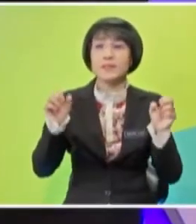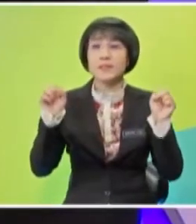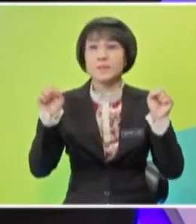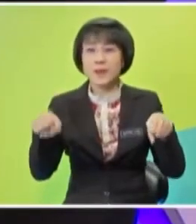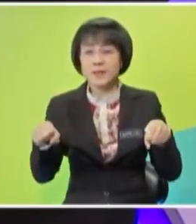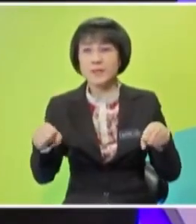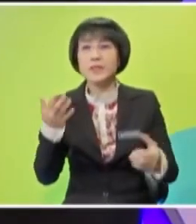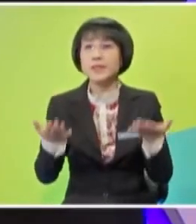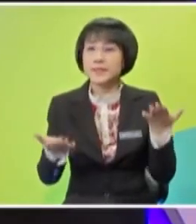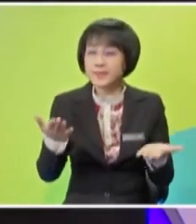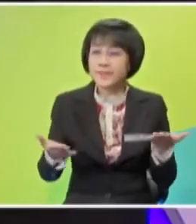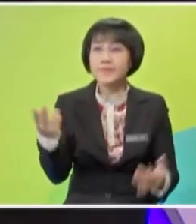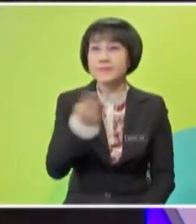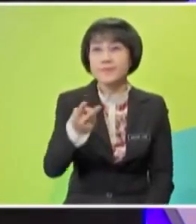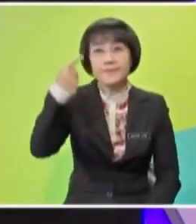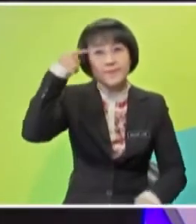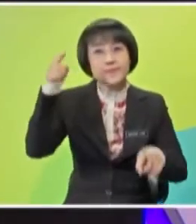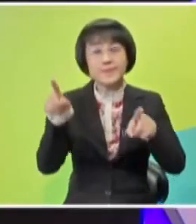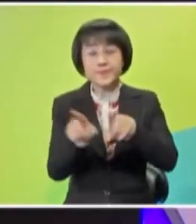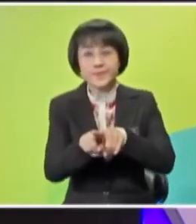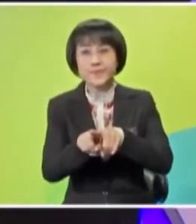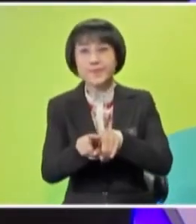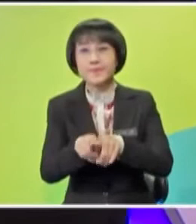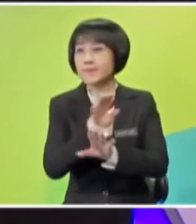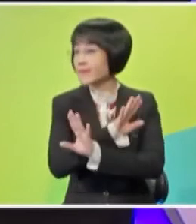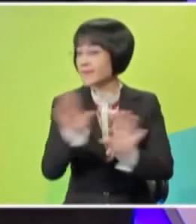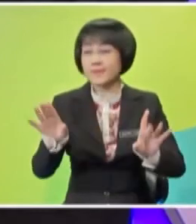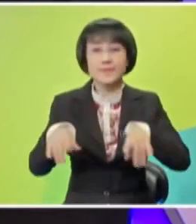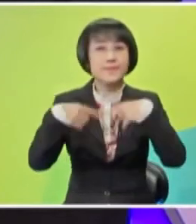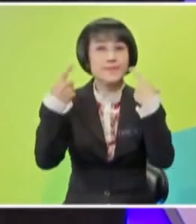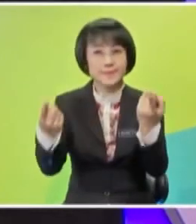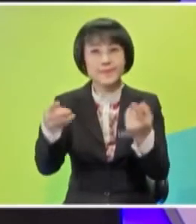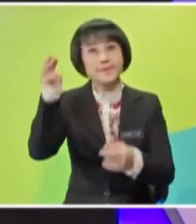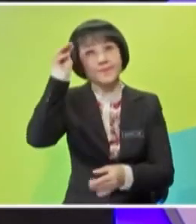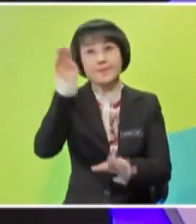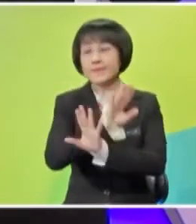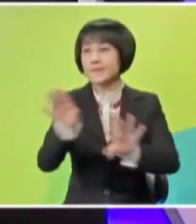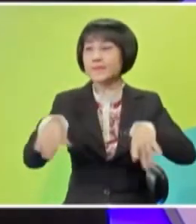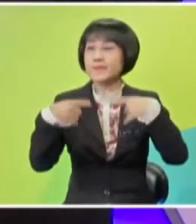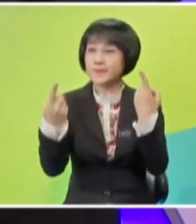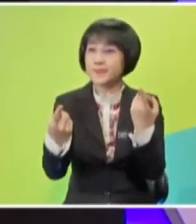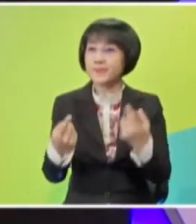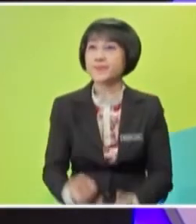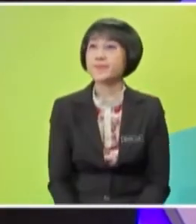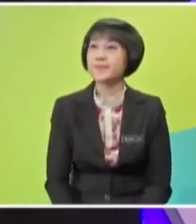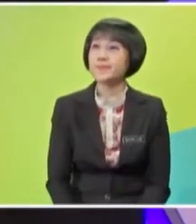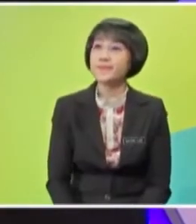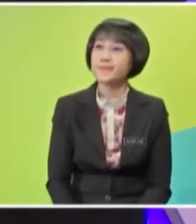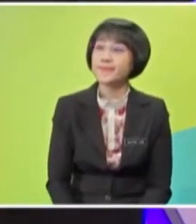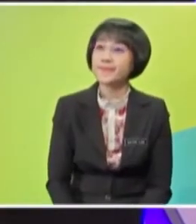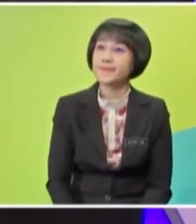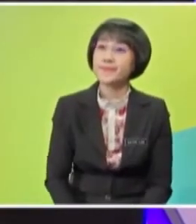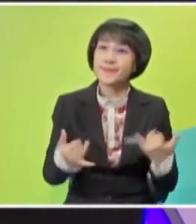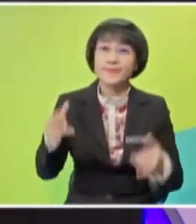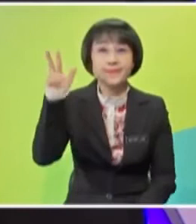For both of them, they agree that Mark shouldn't go to the party. Okay. So why don't we listen